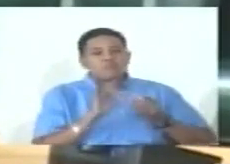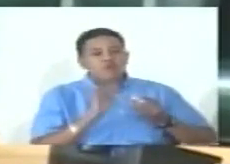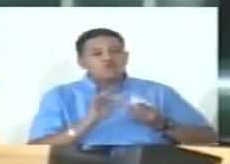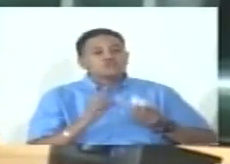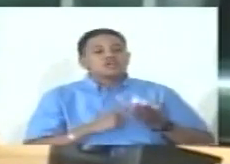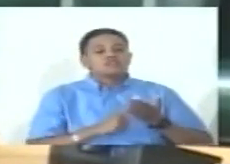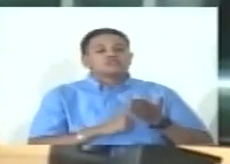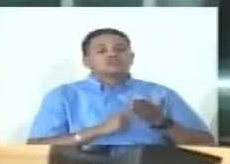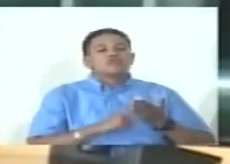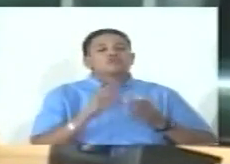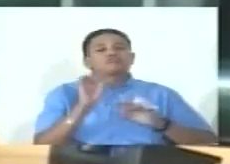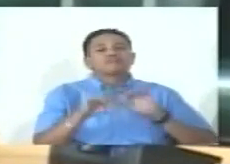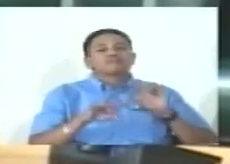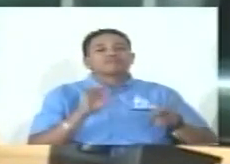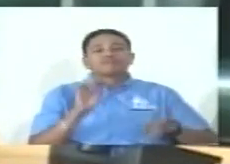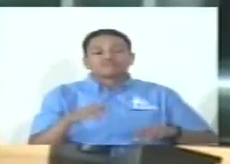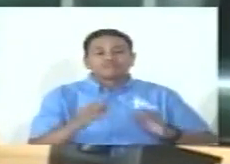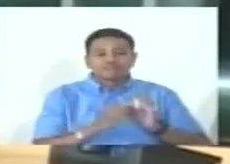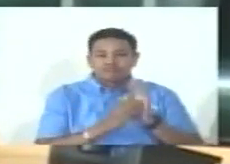We would have